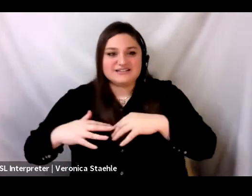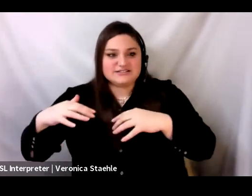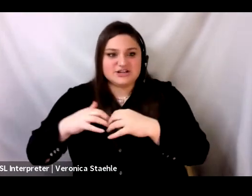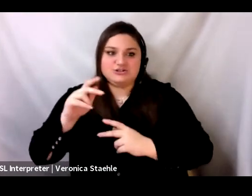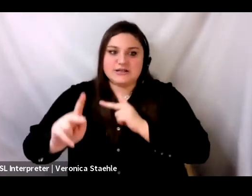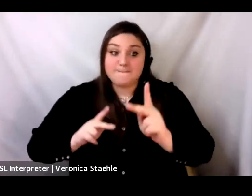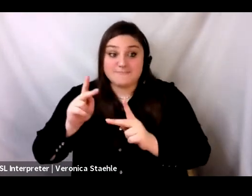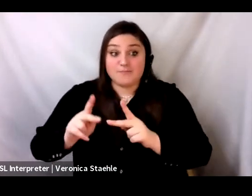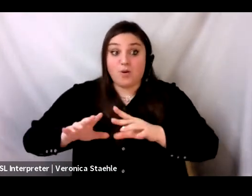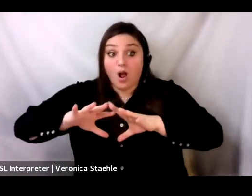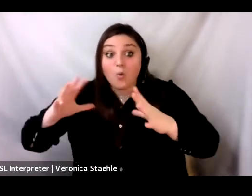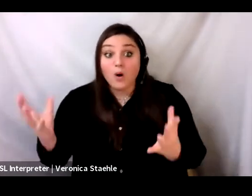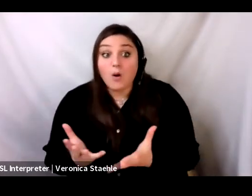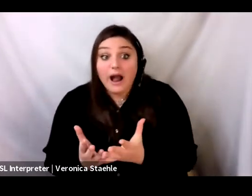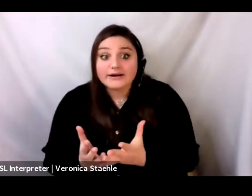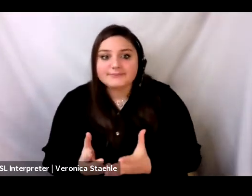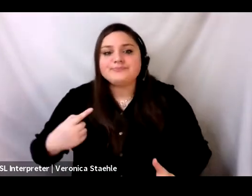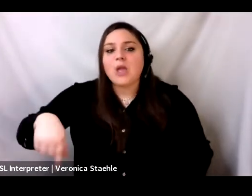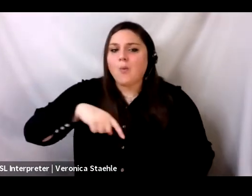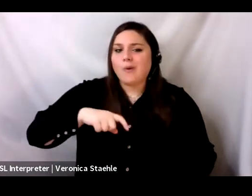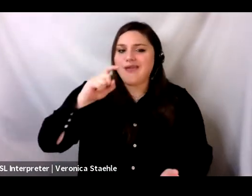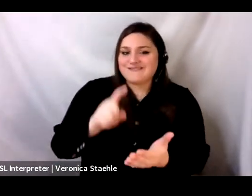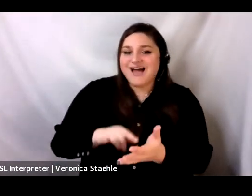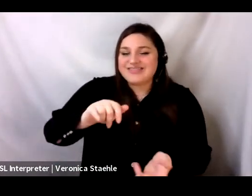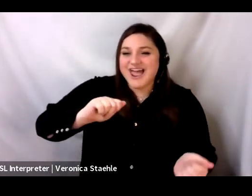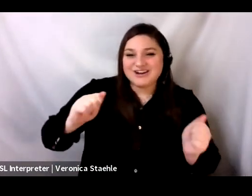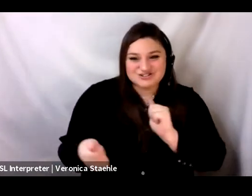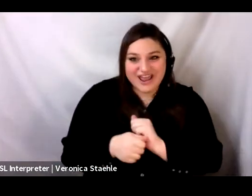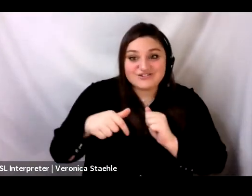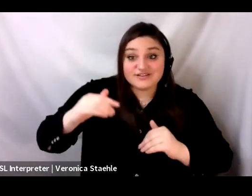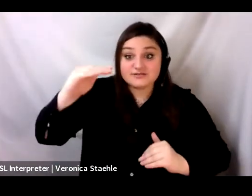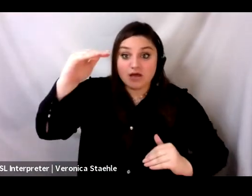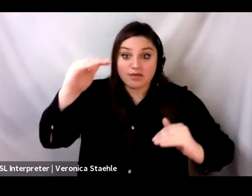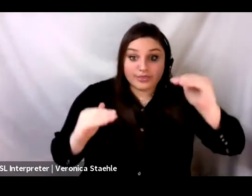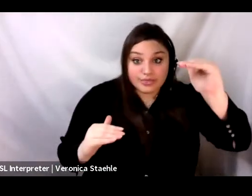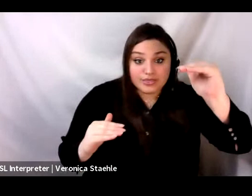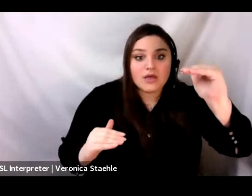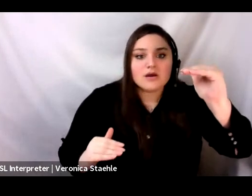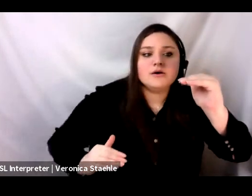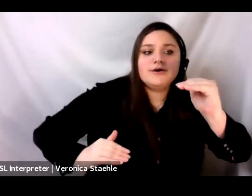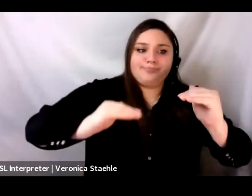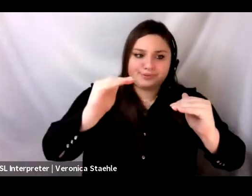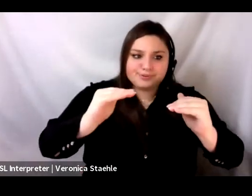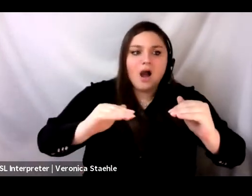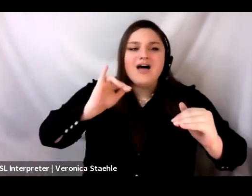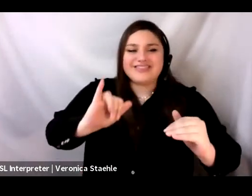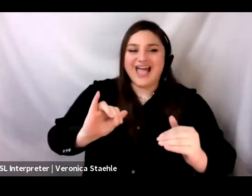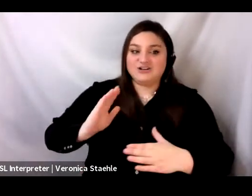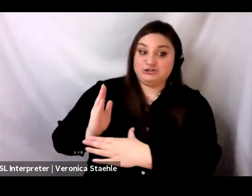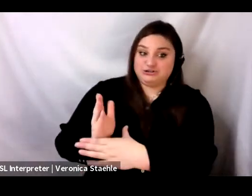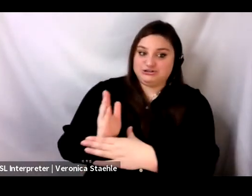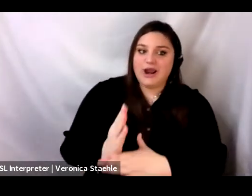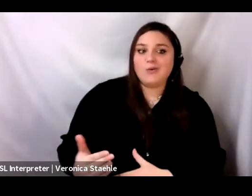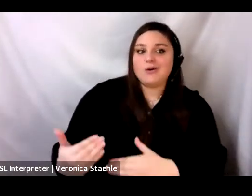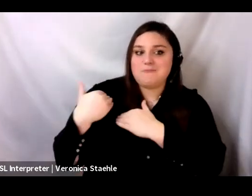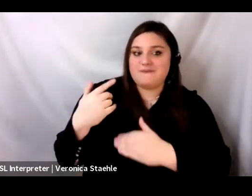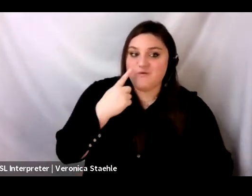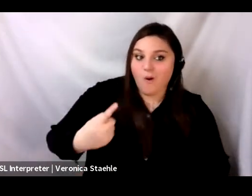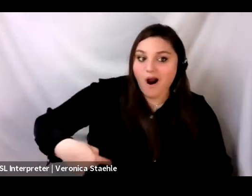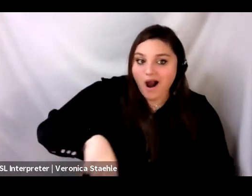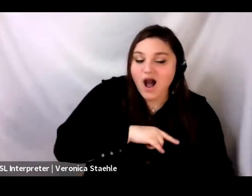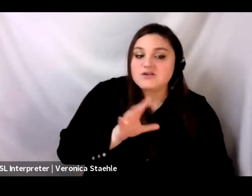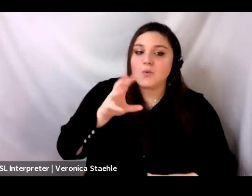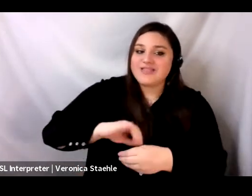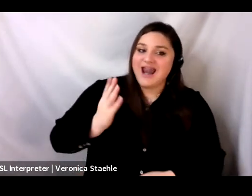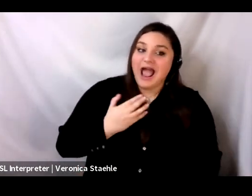are our shared responsibility, as are our roles in reconciliation, decolonization,